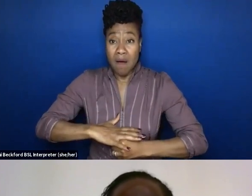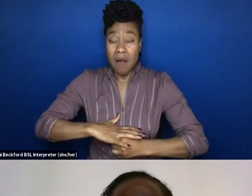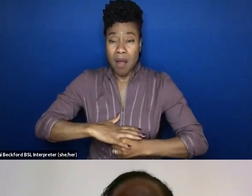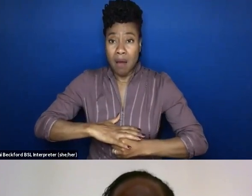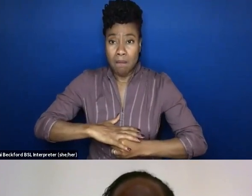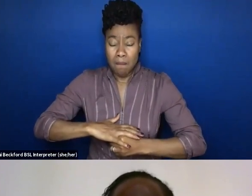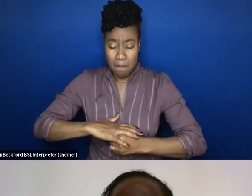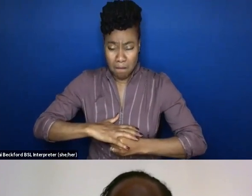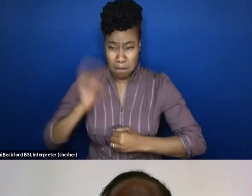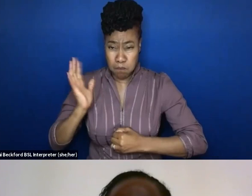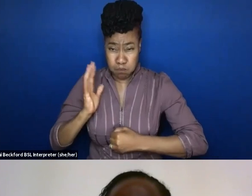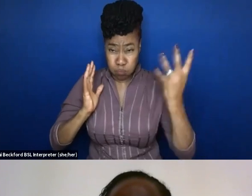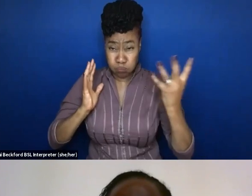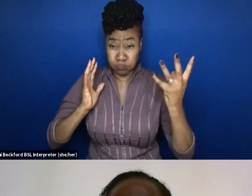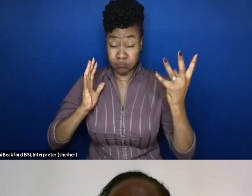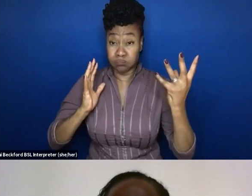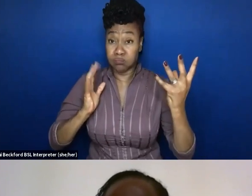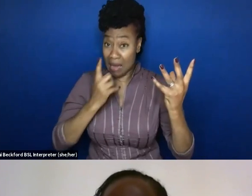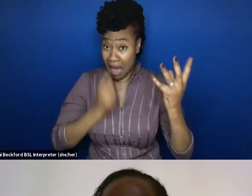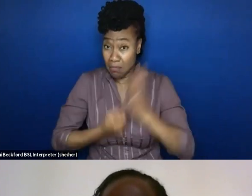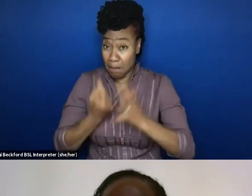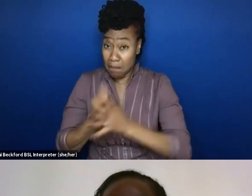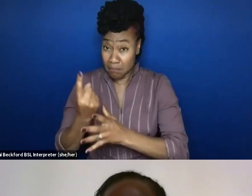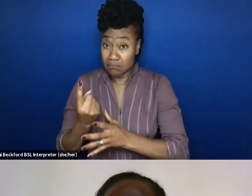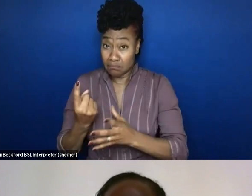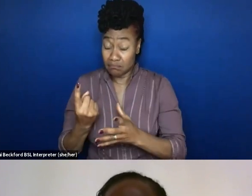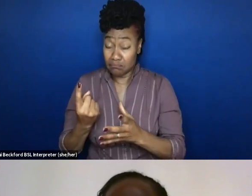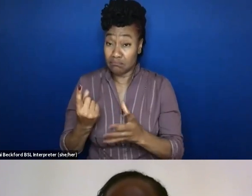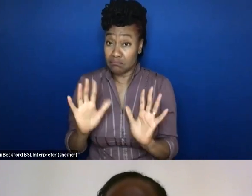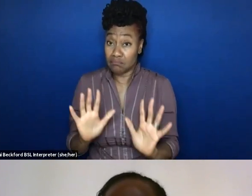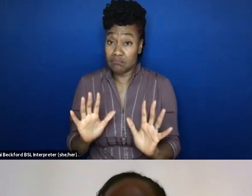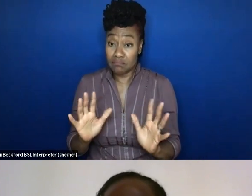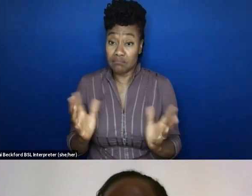kick you in the face. So even though